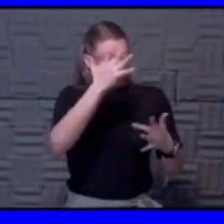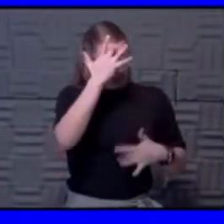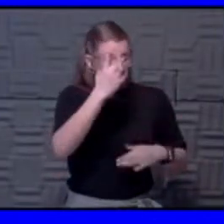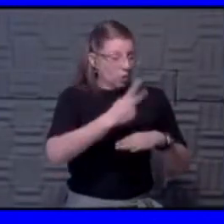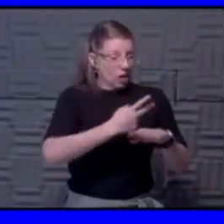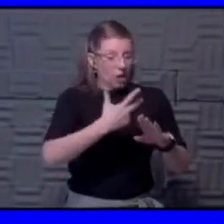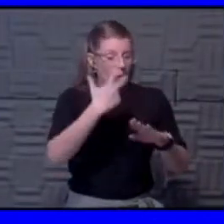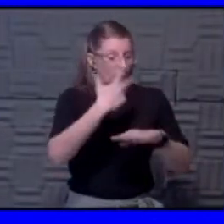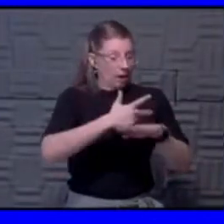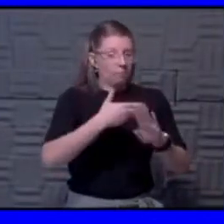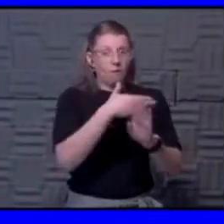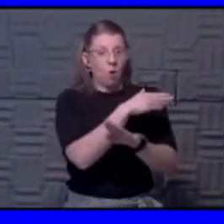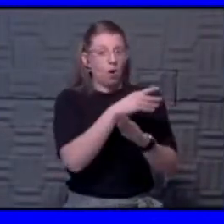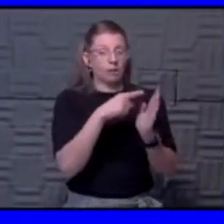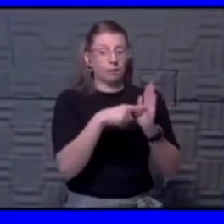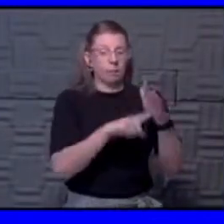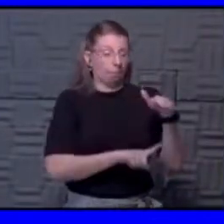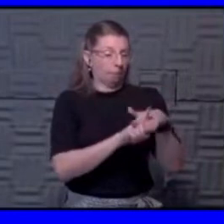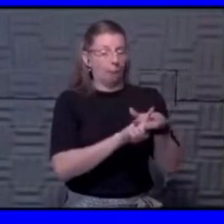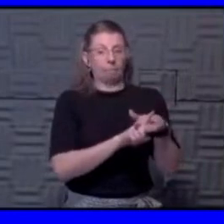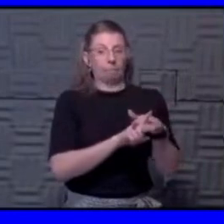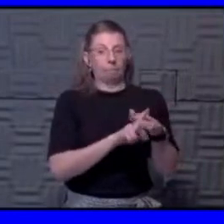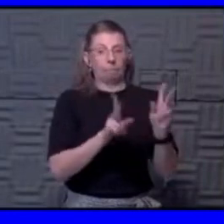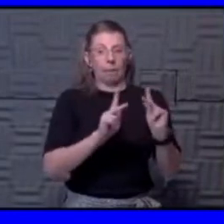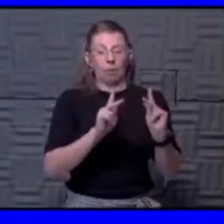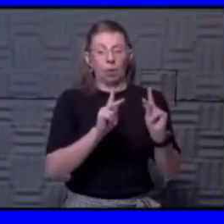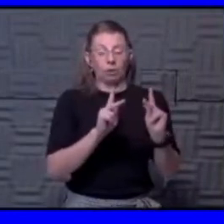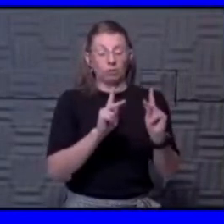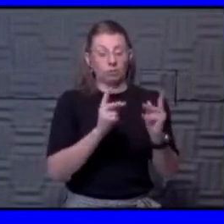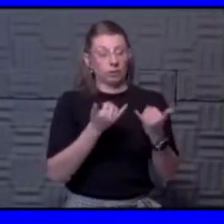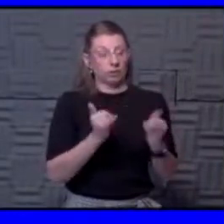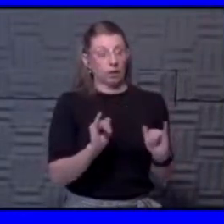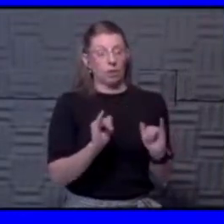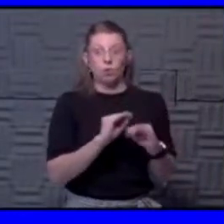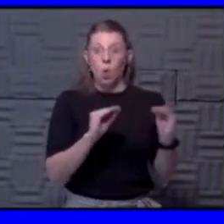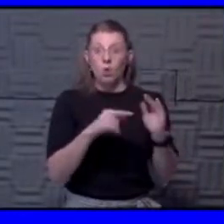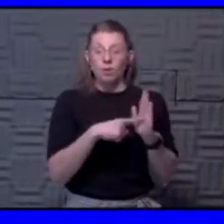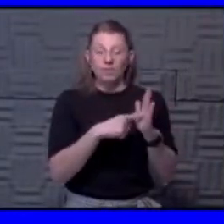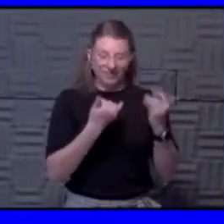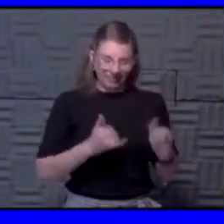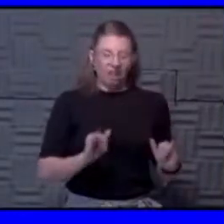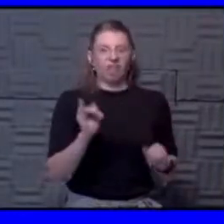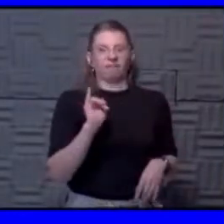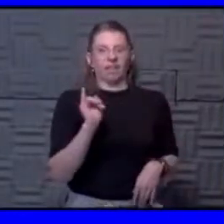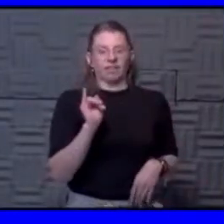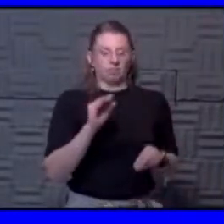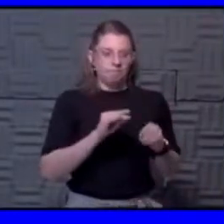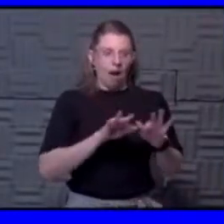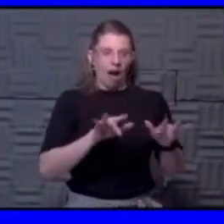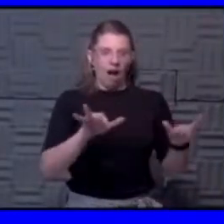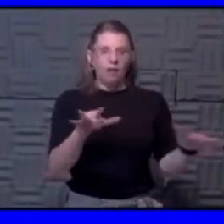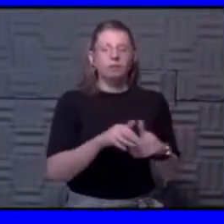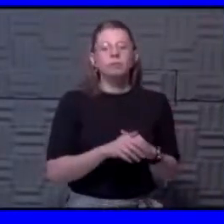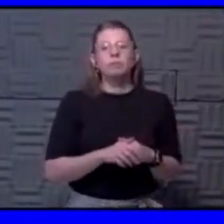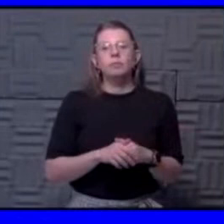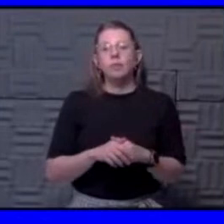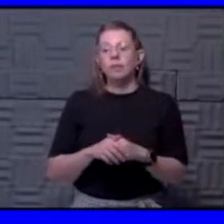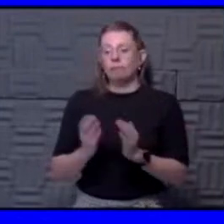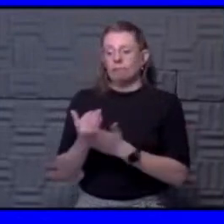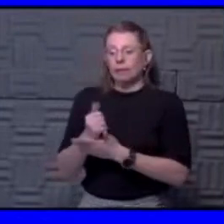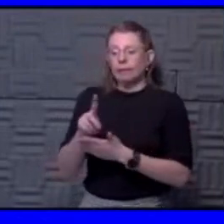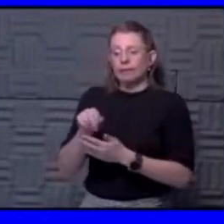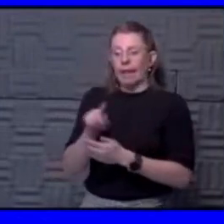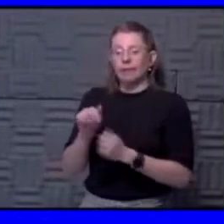before your symptoms start, and people could not even have symptoms and still be infections. So once we got more data, that science changed. But